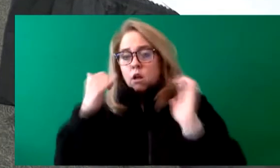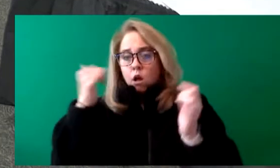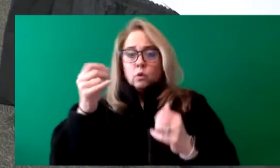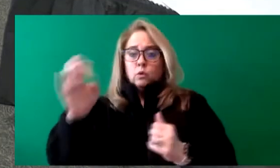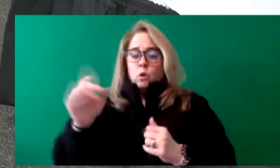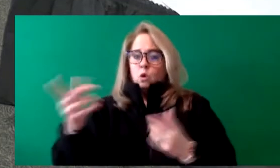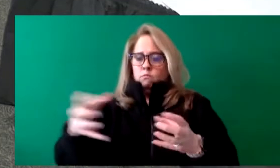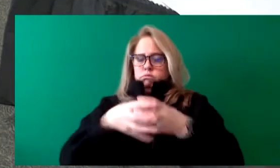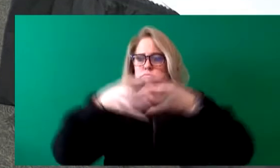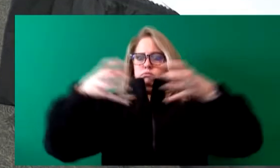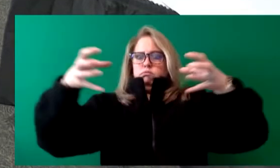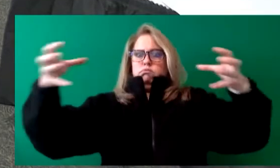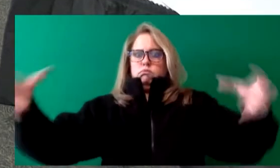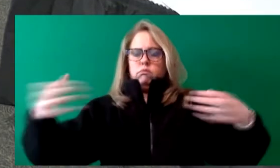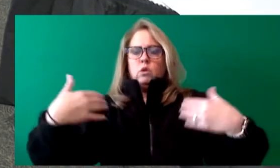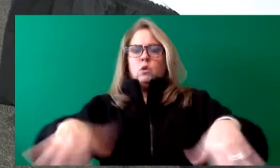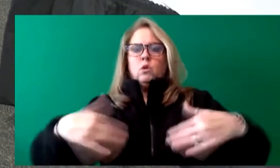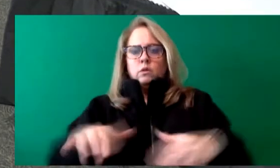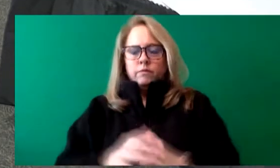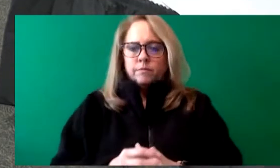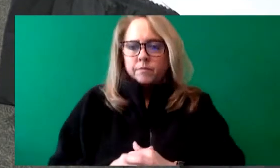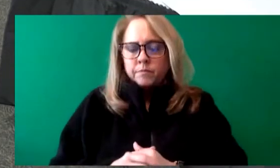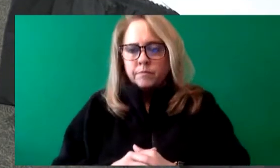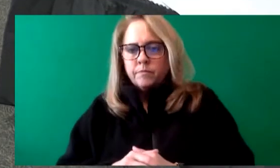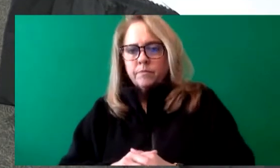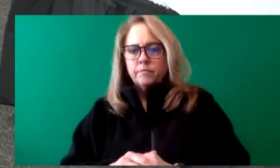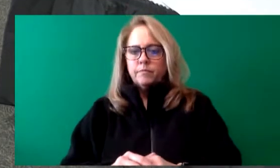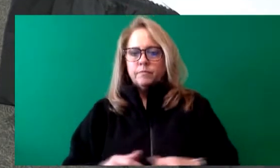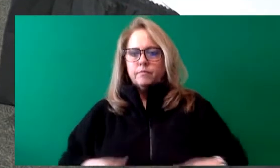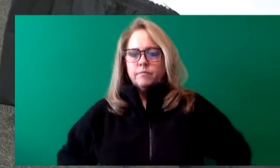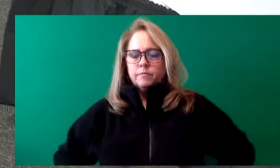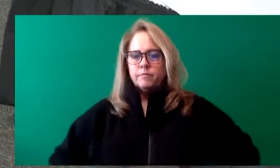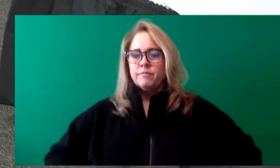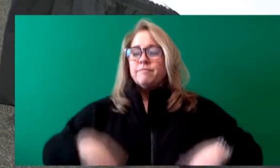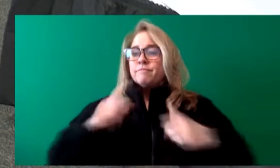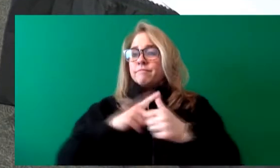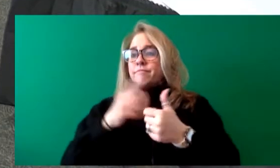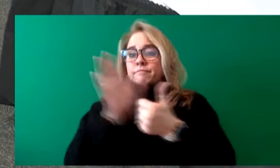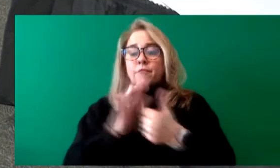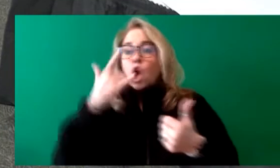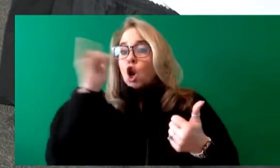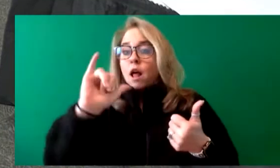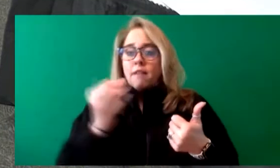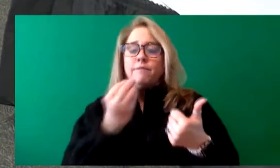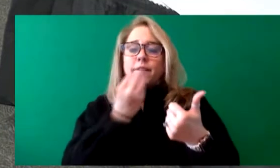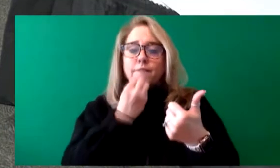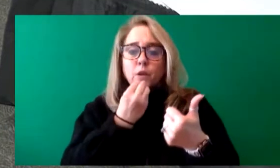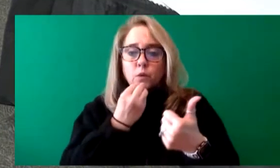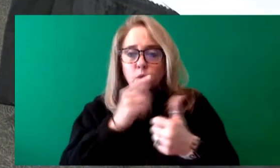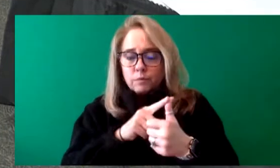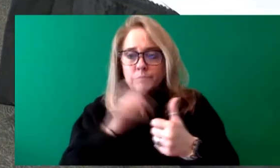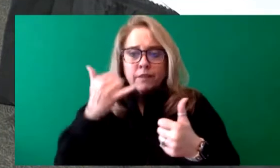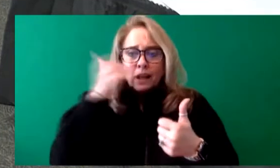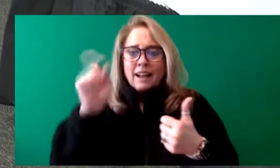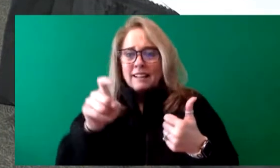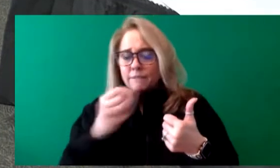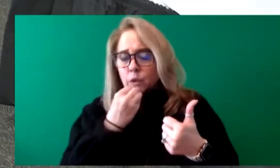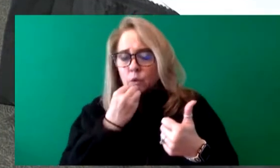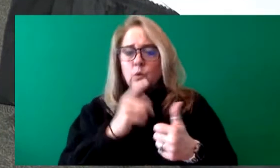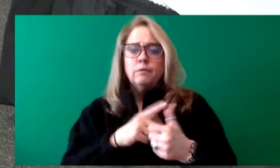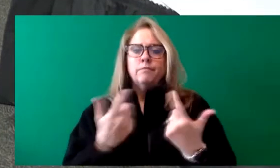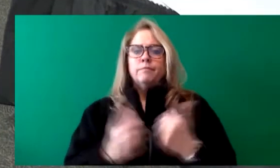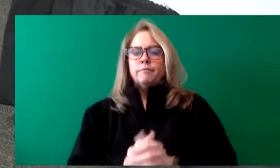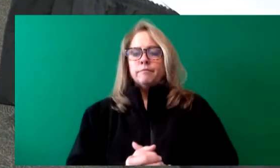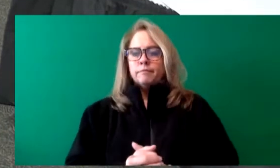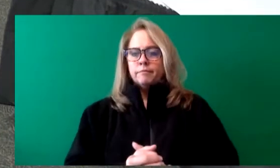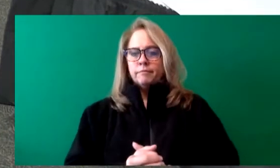calls ranging from requests for food, which we at that time established kind of a food train that would